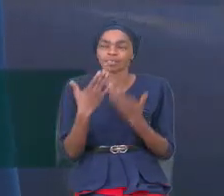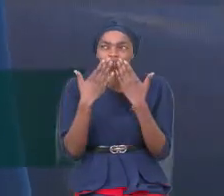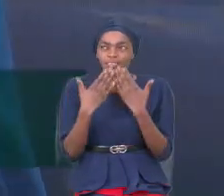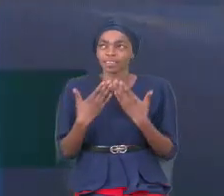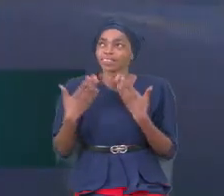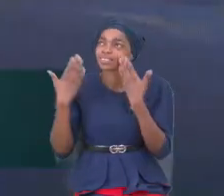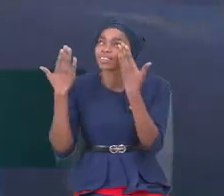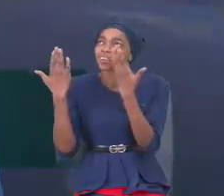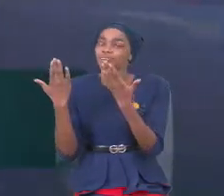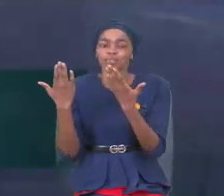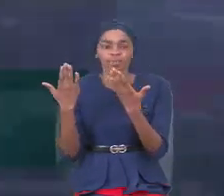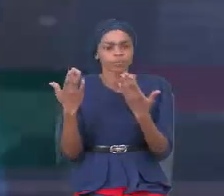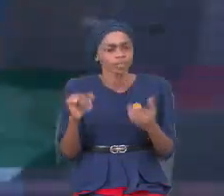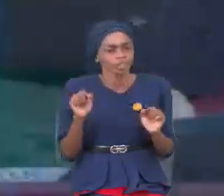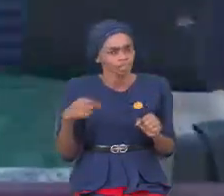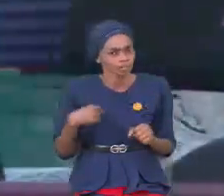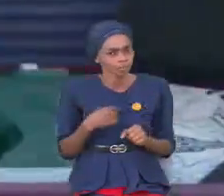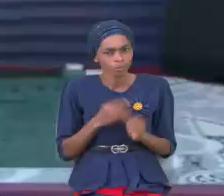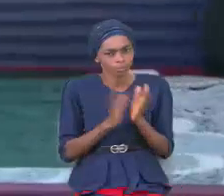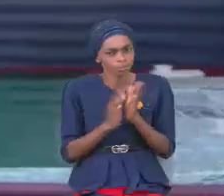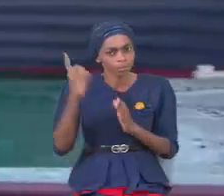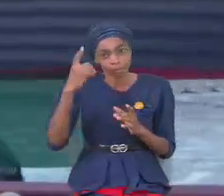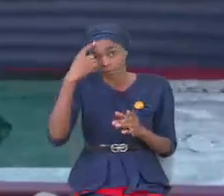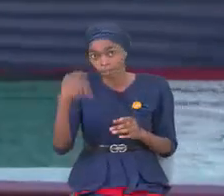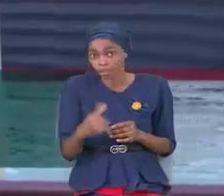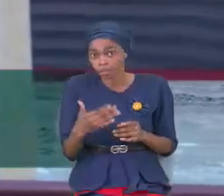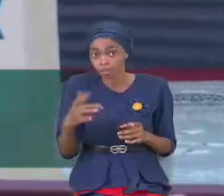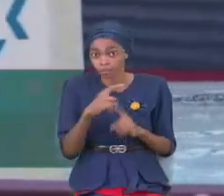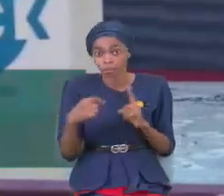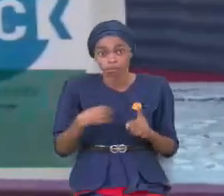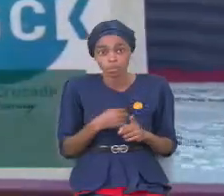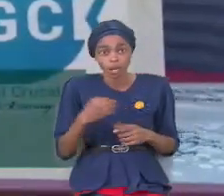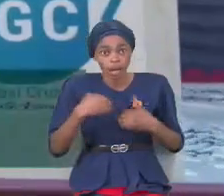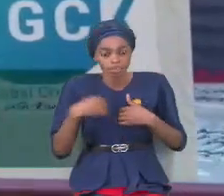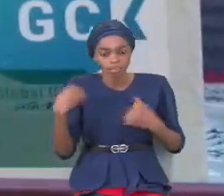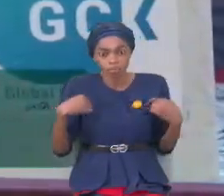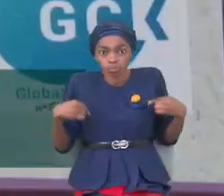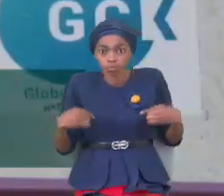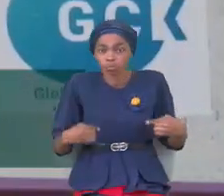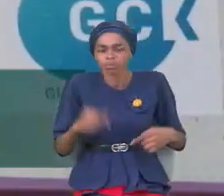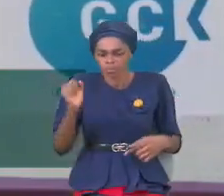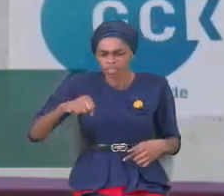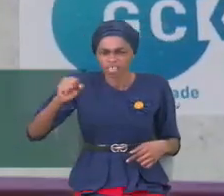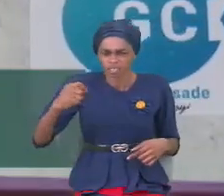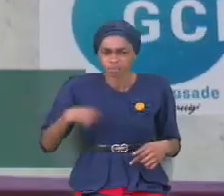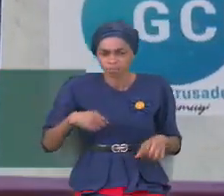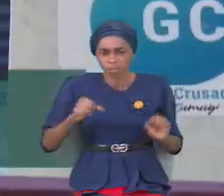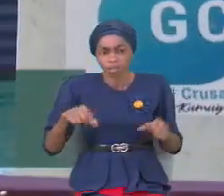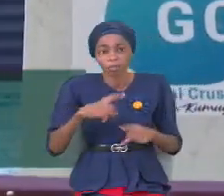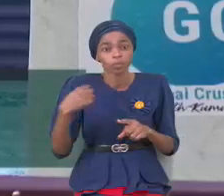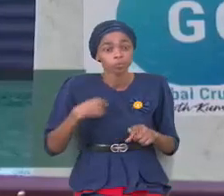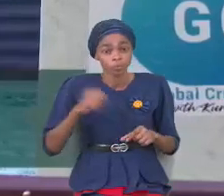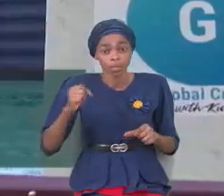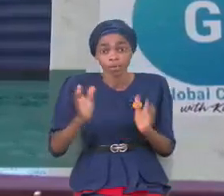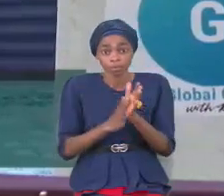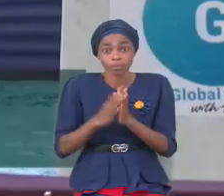thanksgiving. Can we praise God for anything when we're going through affliction? Yes, we can. We can praise God that